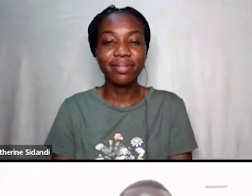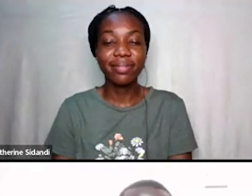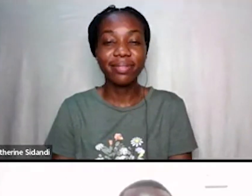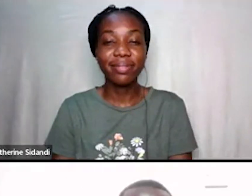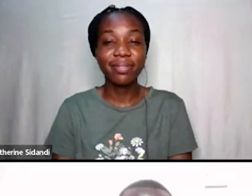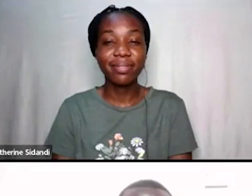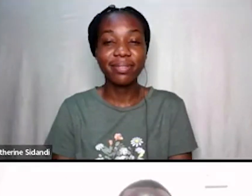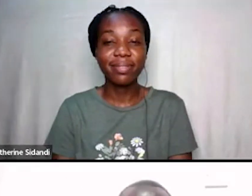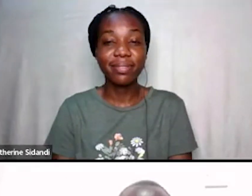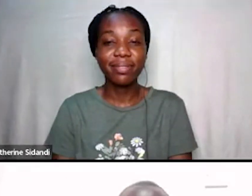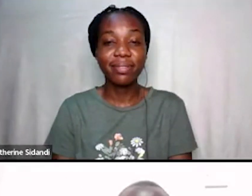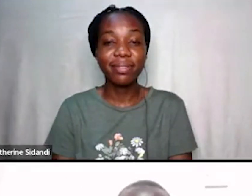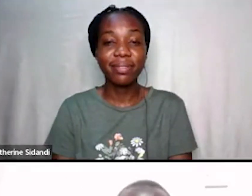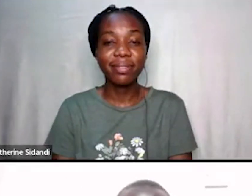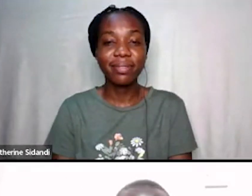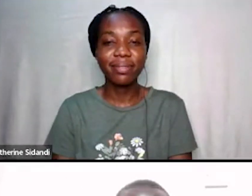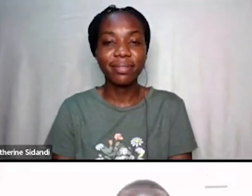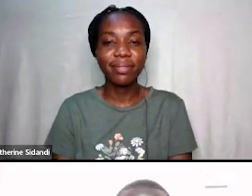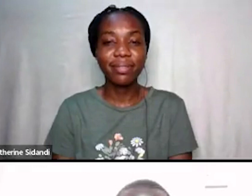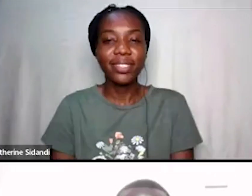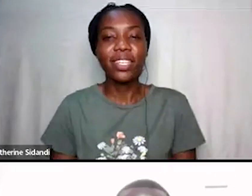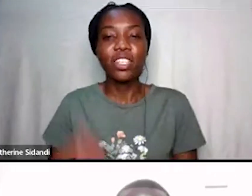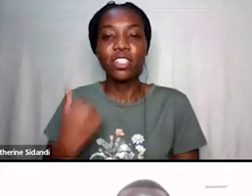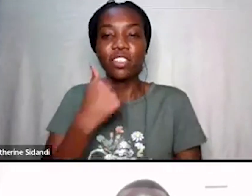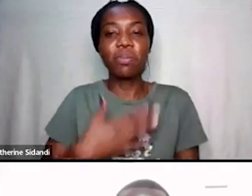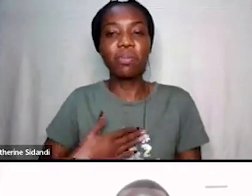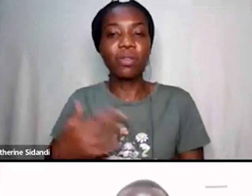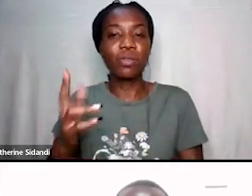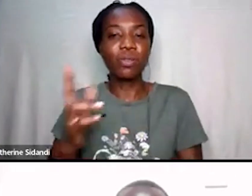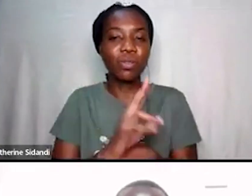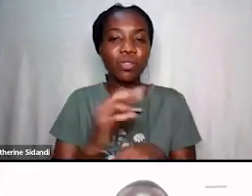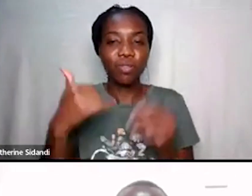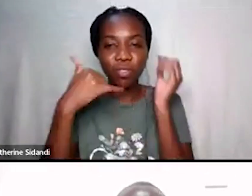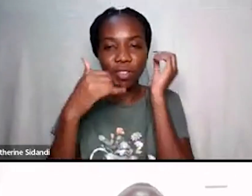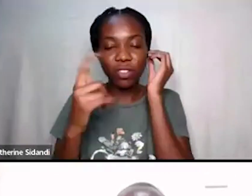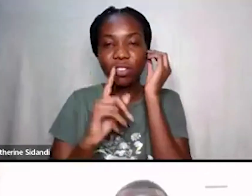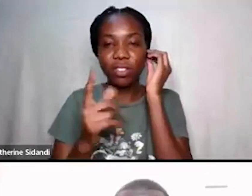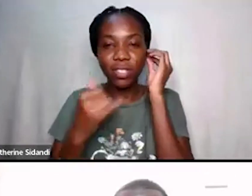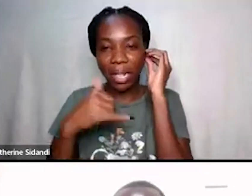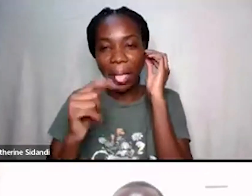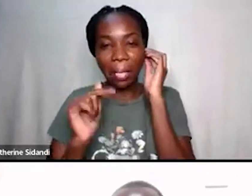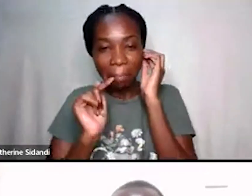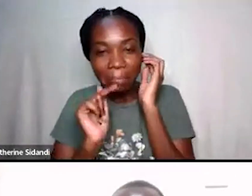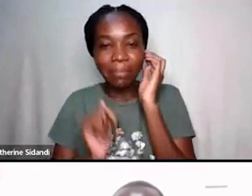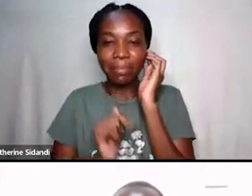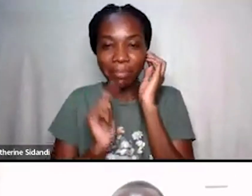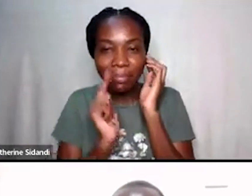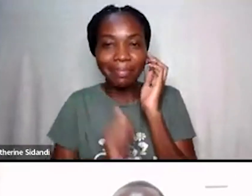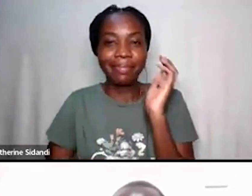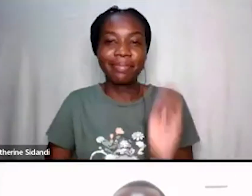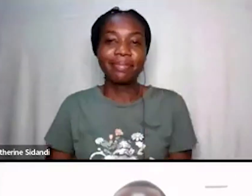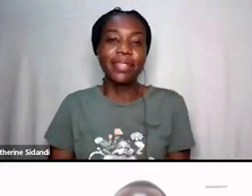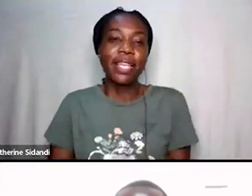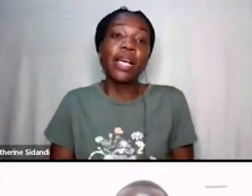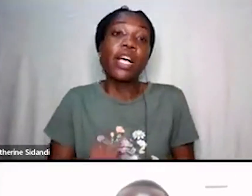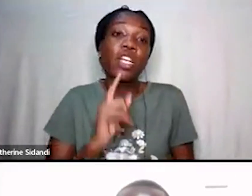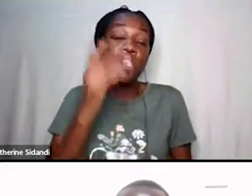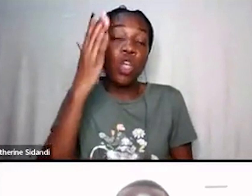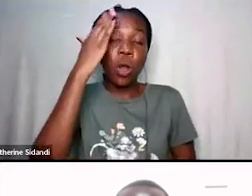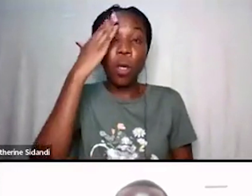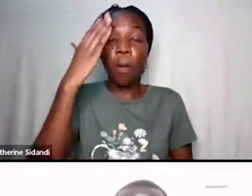Sorry, Okay. I'm using my Yeah. phone, so I'm trying to tap with my finger. So it's sorry. Anyway, yeah. People say that